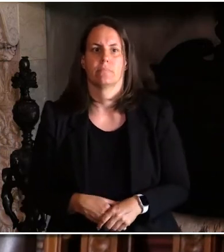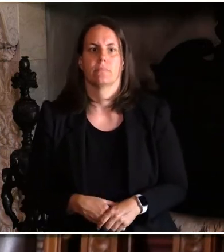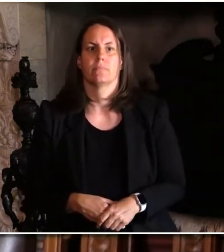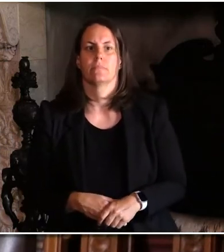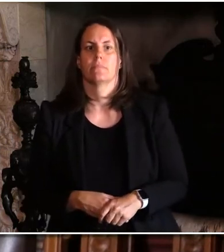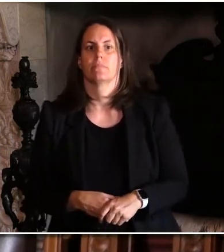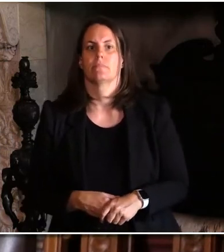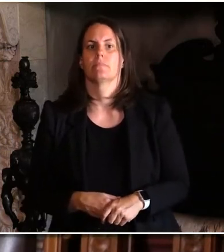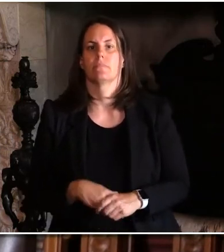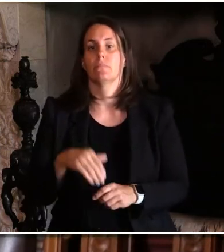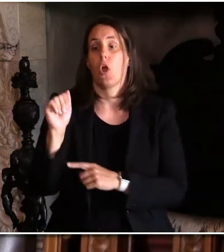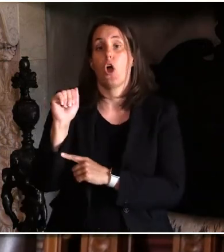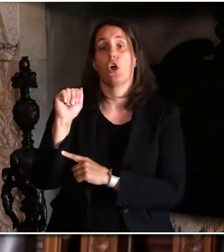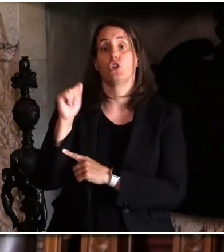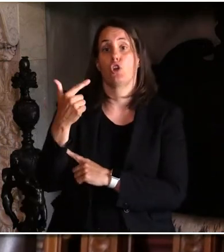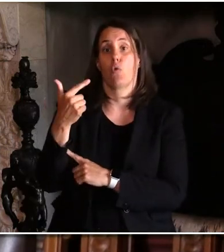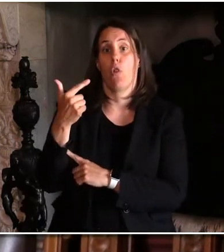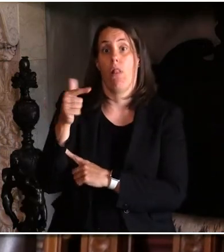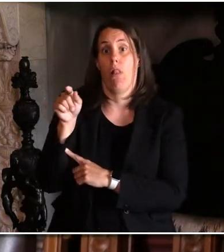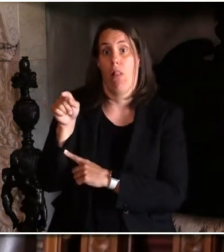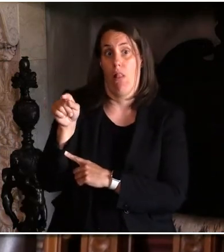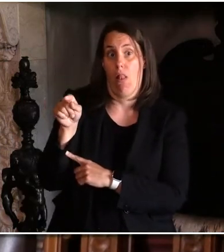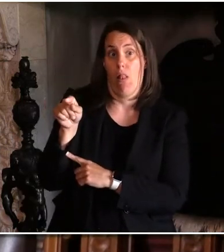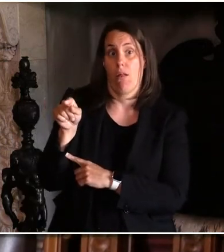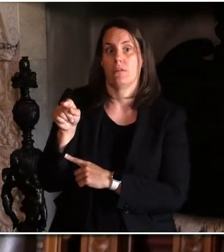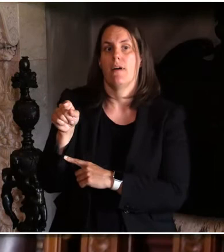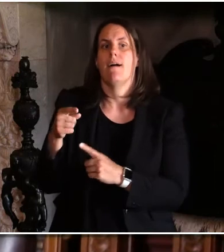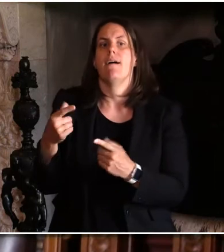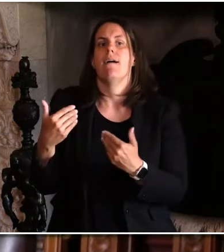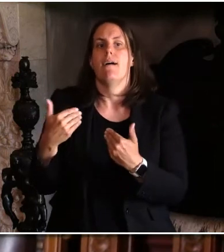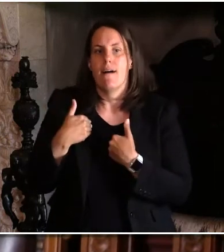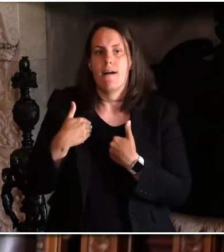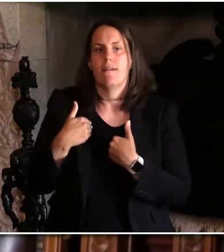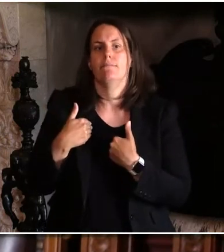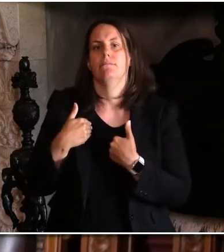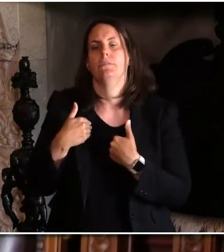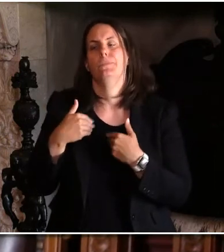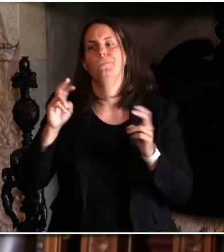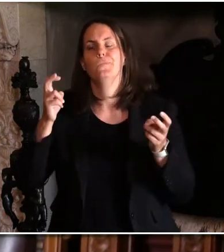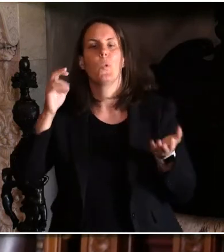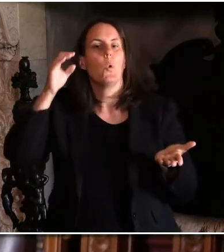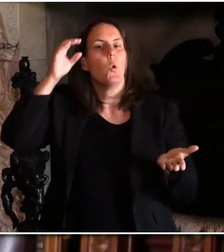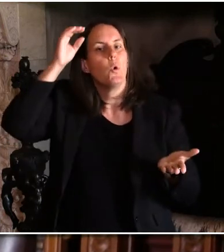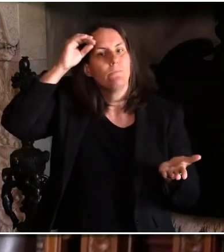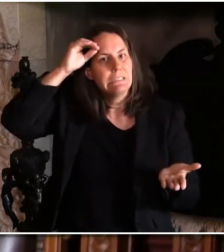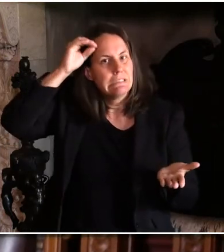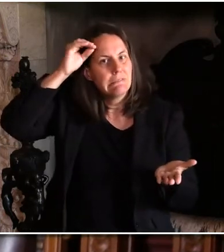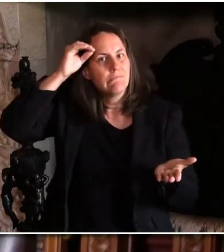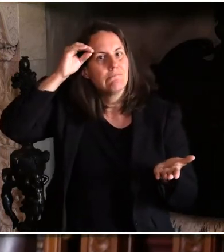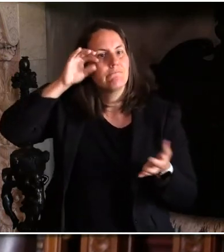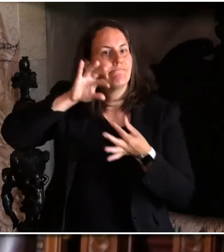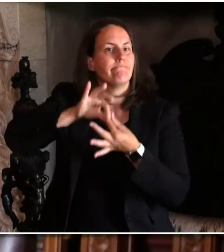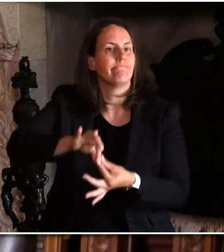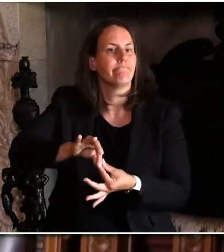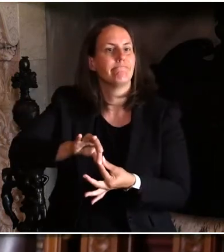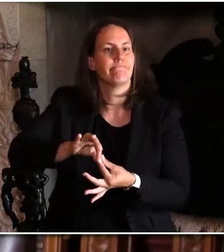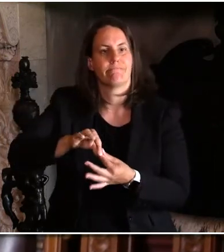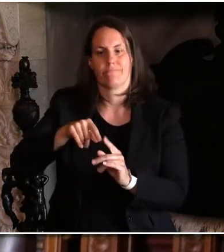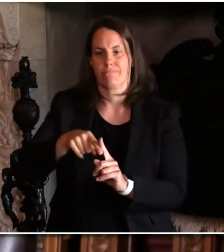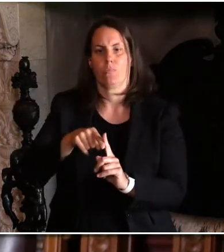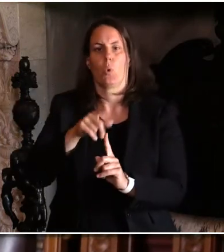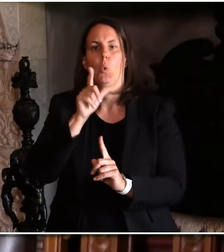very timely and prompt Attorney General opinion on the authority of local public health officers to be able to issue these types